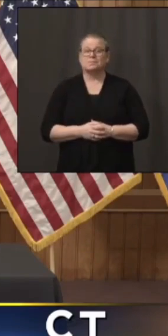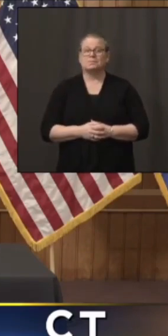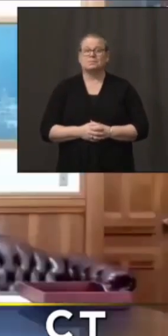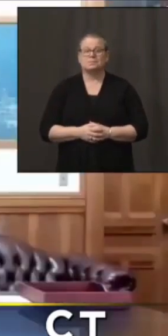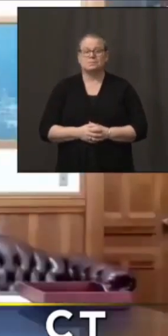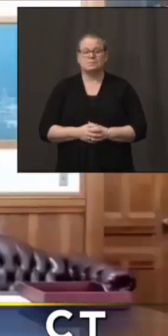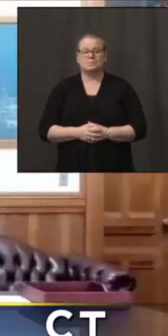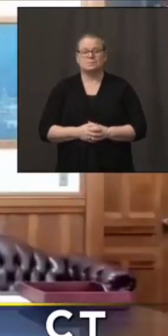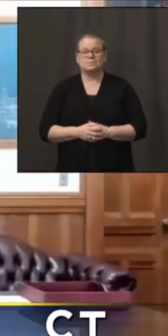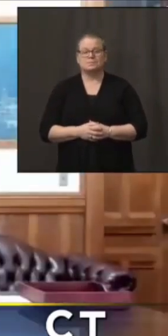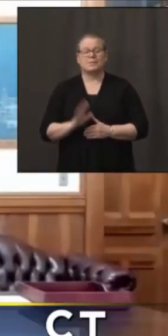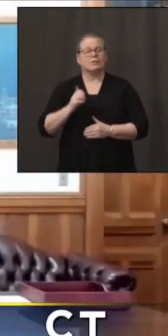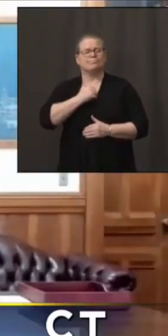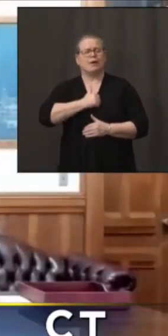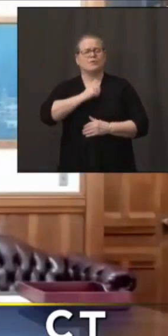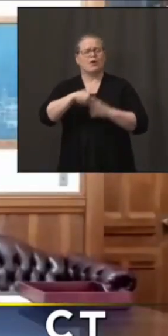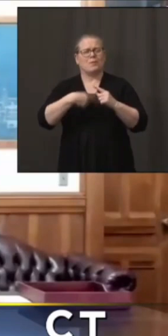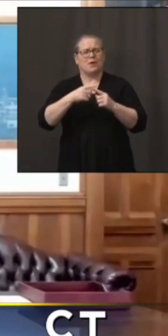Hold the pat. Sorry about that.